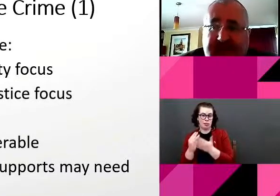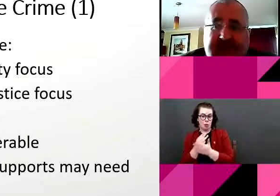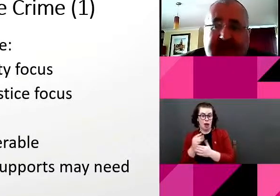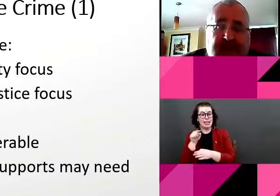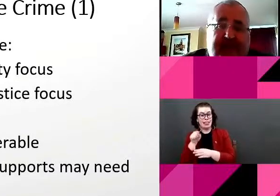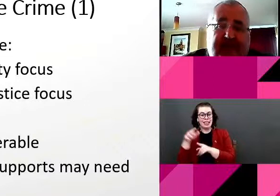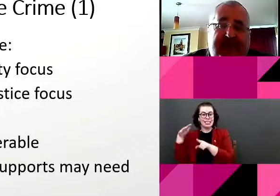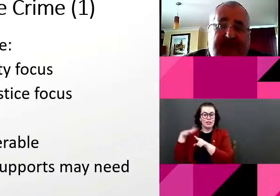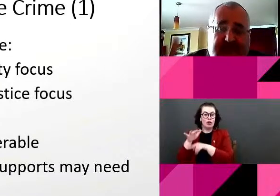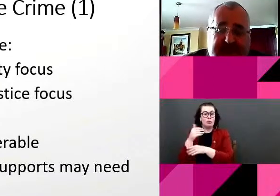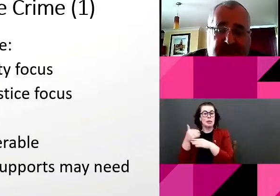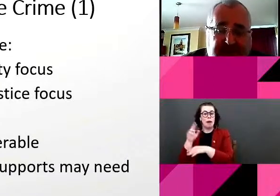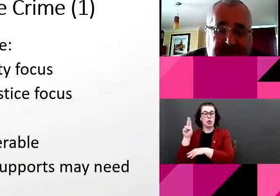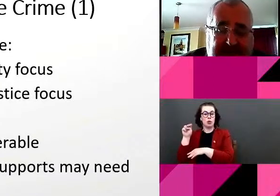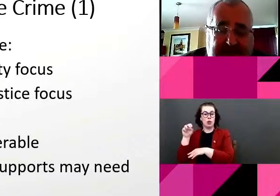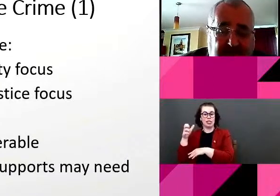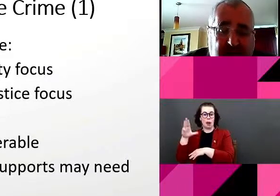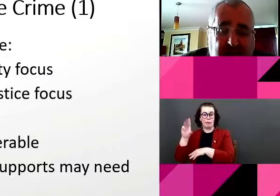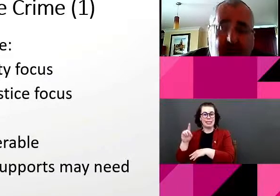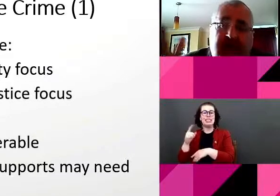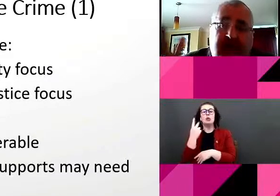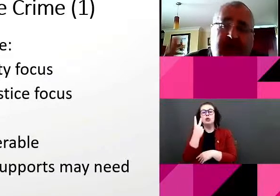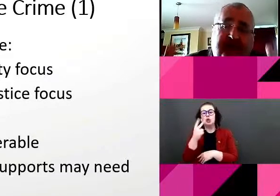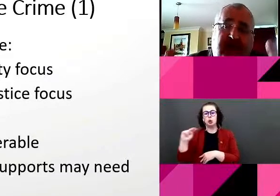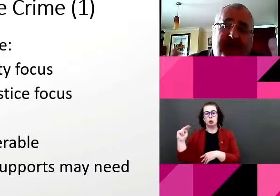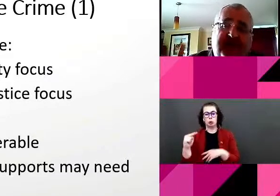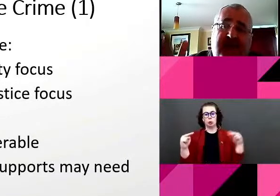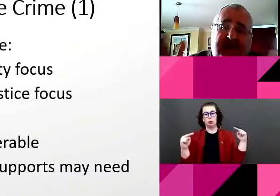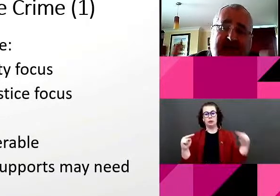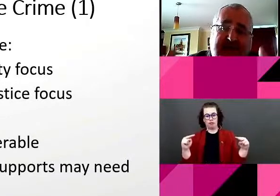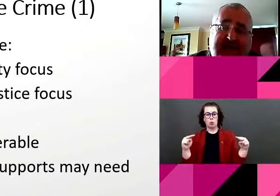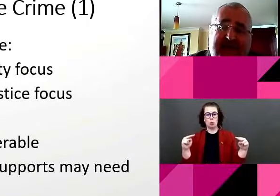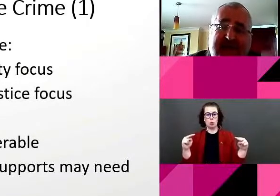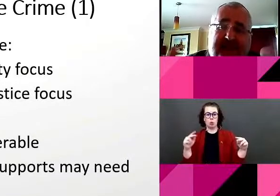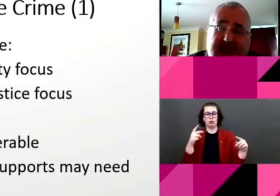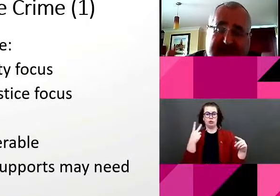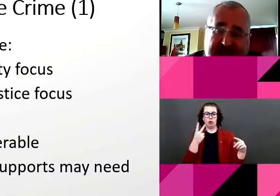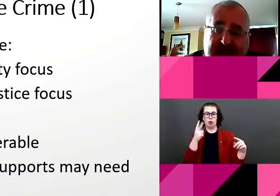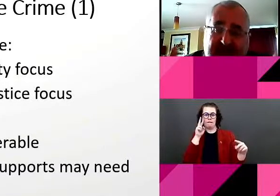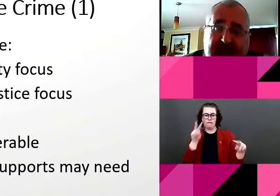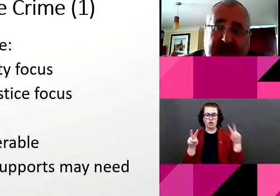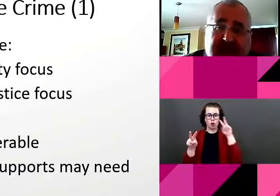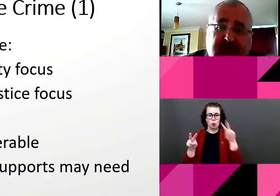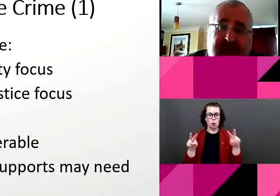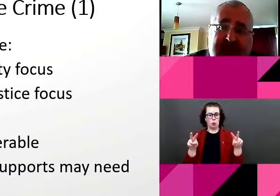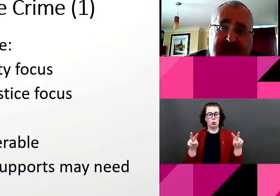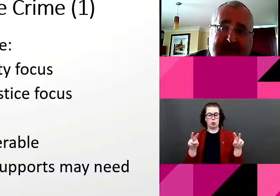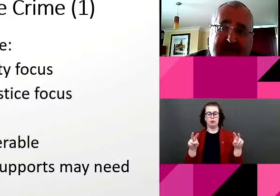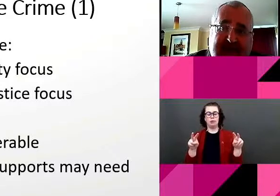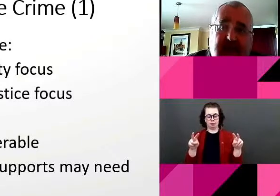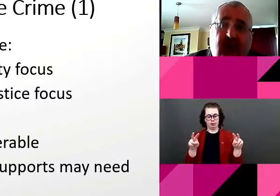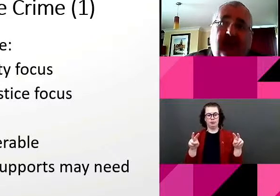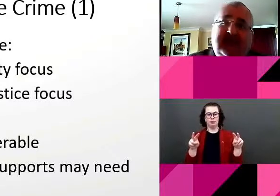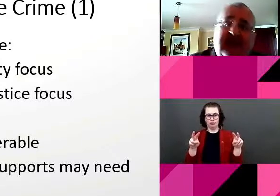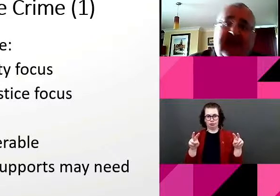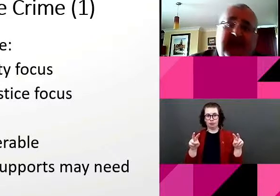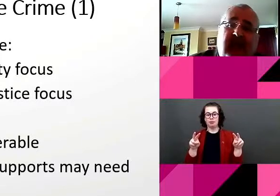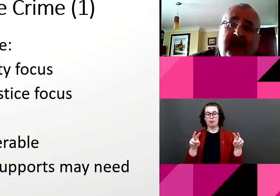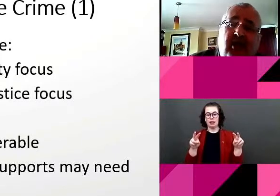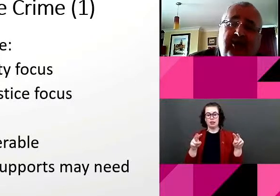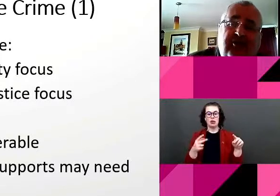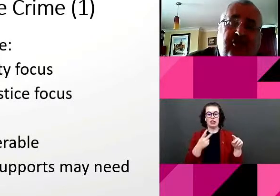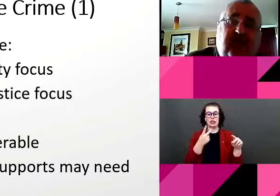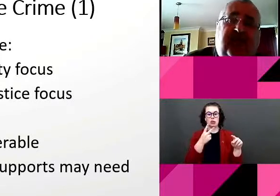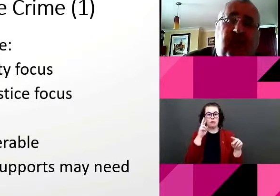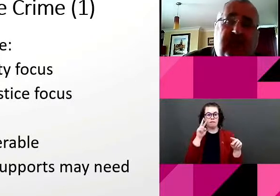the UNCRPD and the social model. What I found in these disability hate crime cases was that